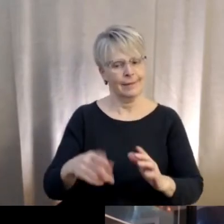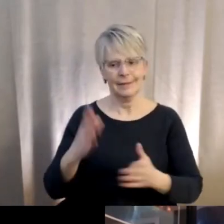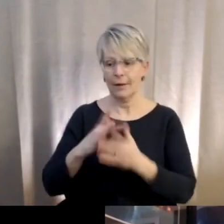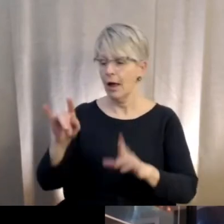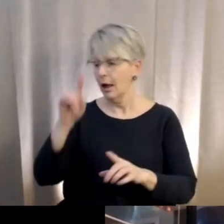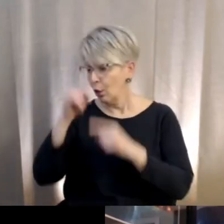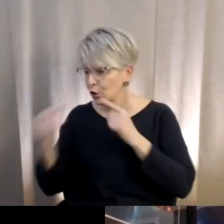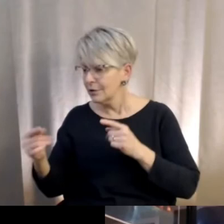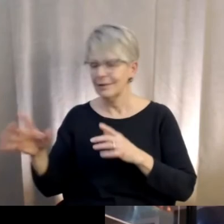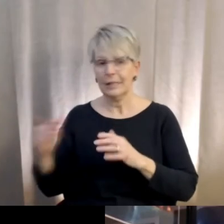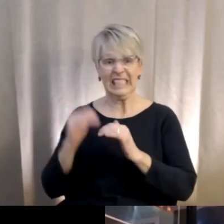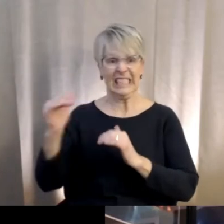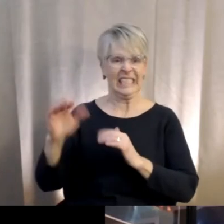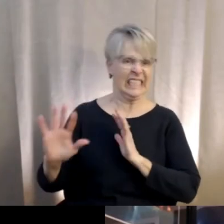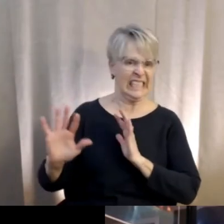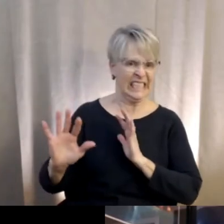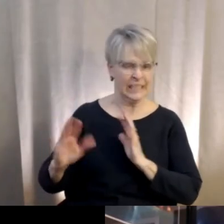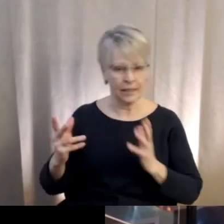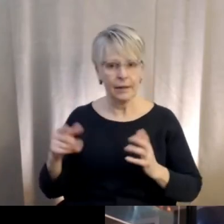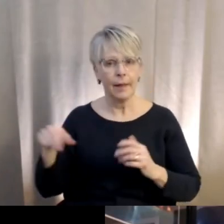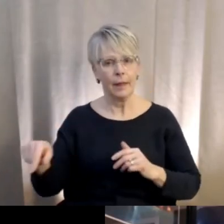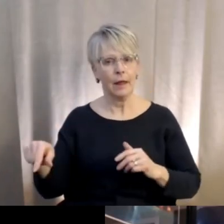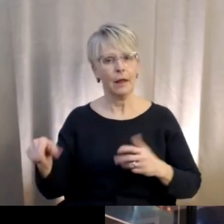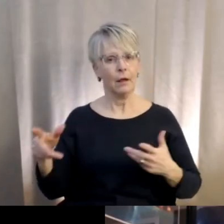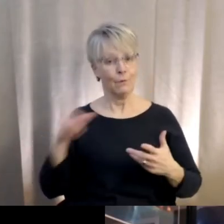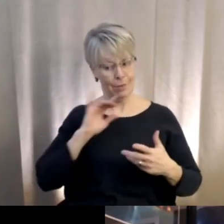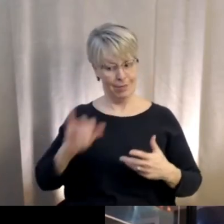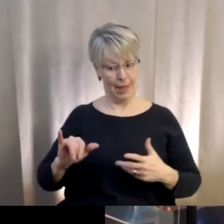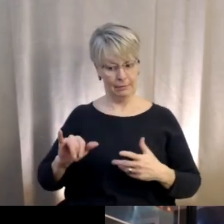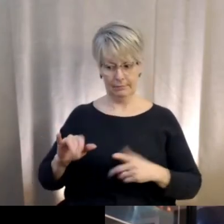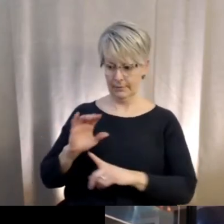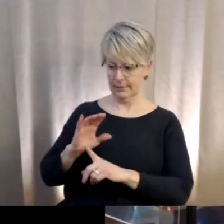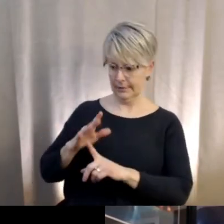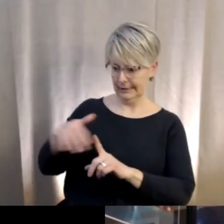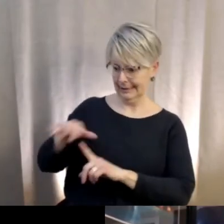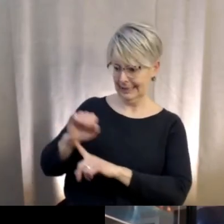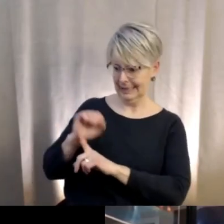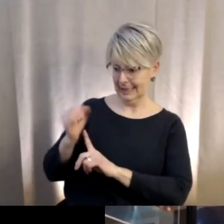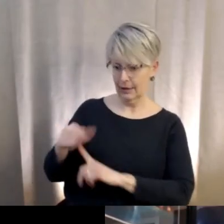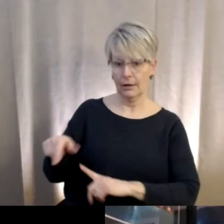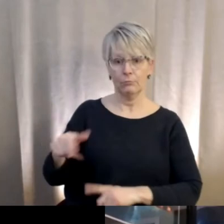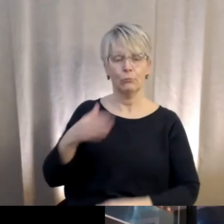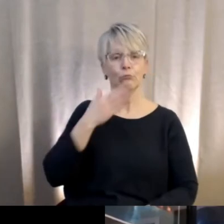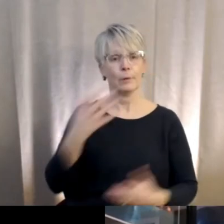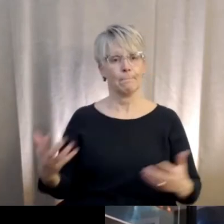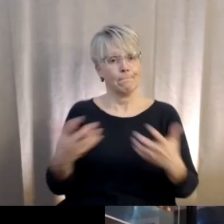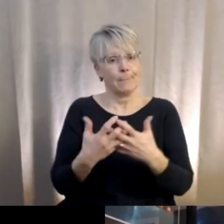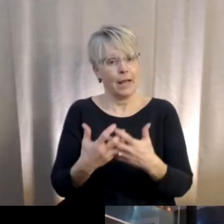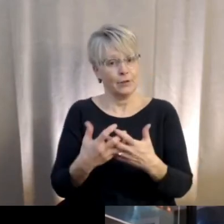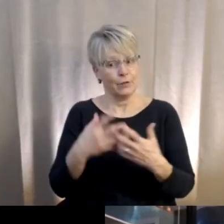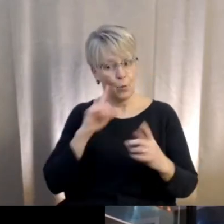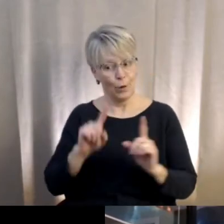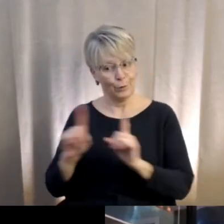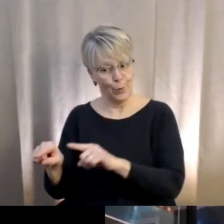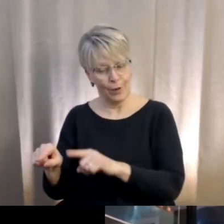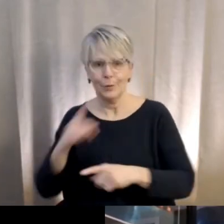allergies. So she's just like, for this situation and specifically, she's a really good suit for where she's going. But once